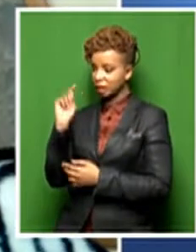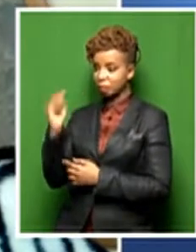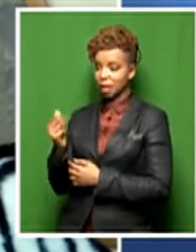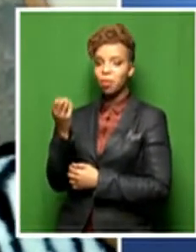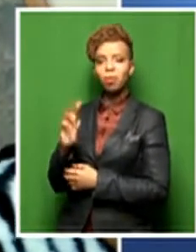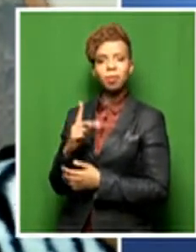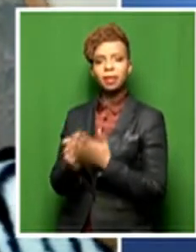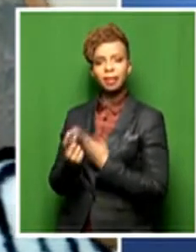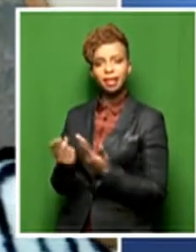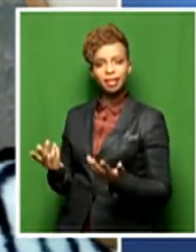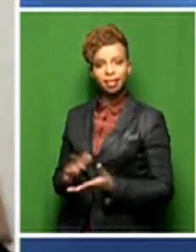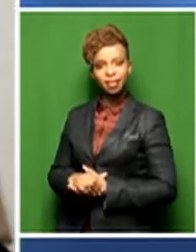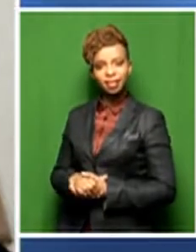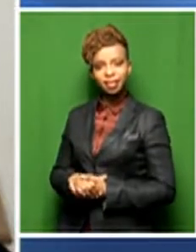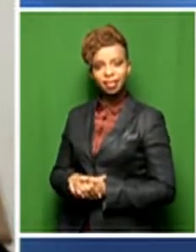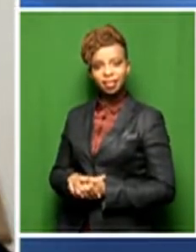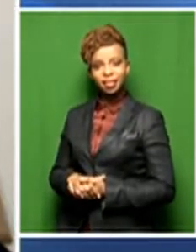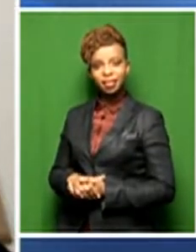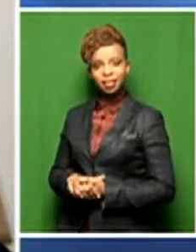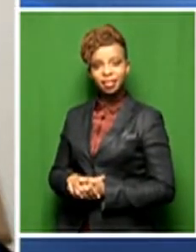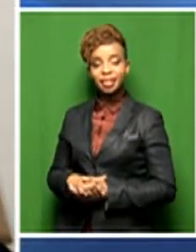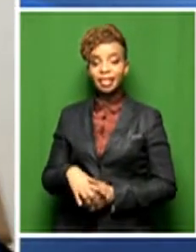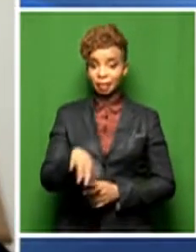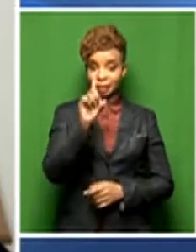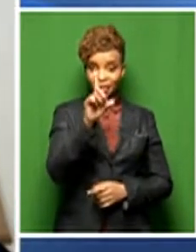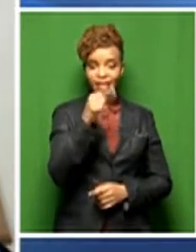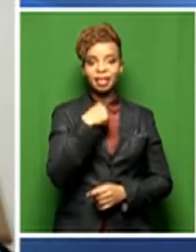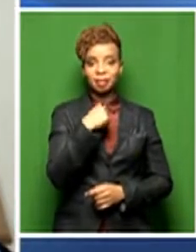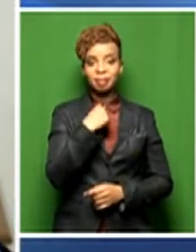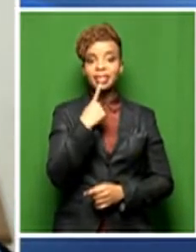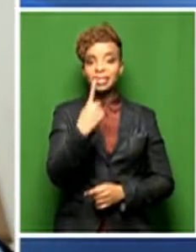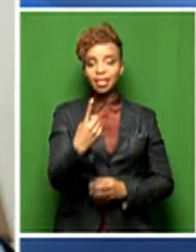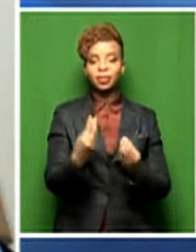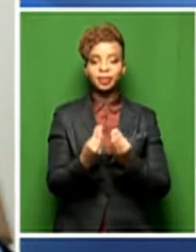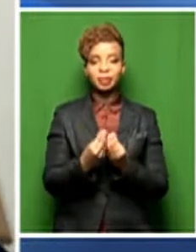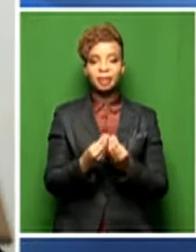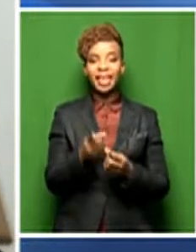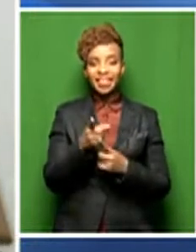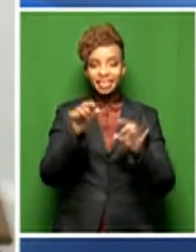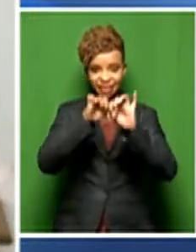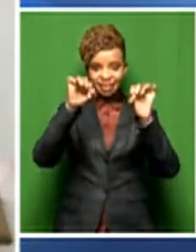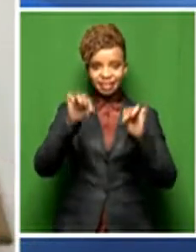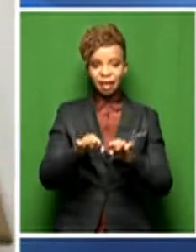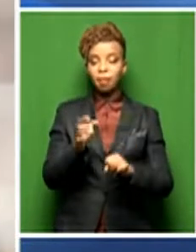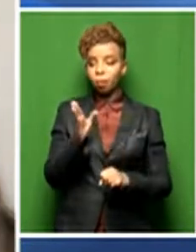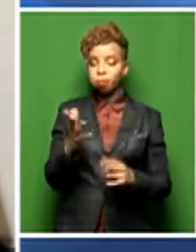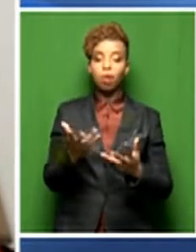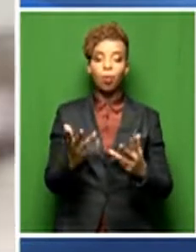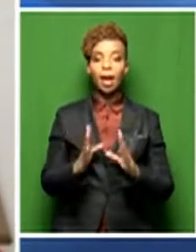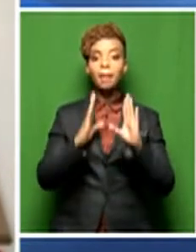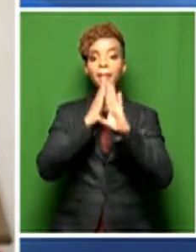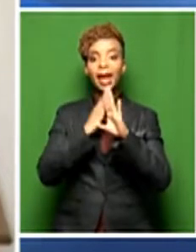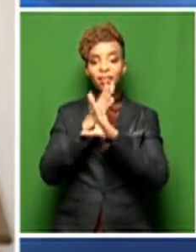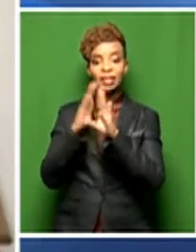Let me tell you something. This system has been available in the private sector. Now we are actually taking it into the